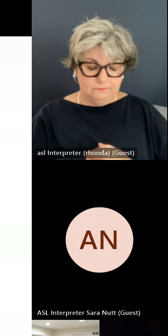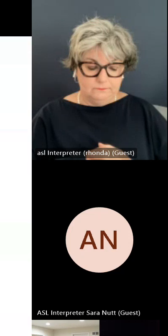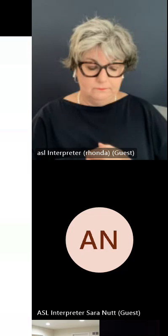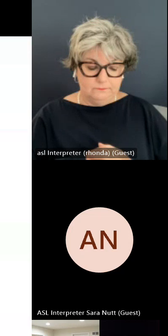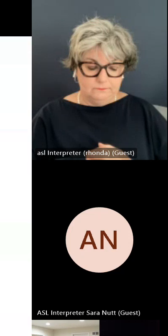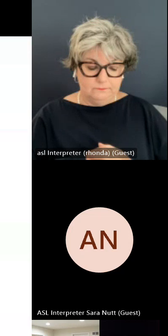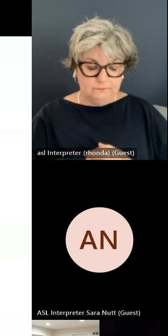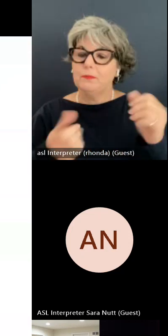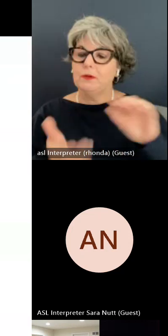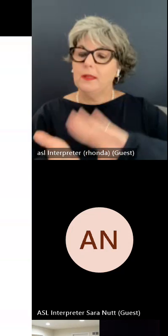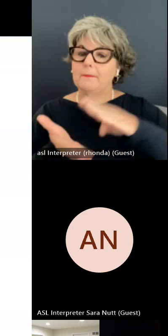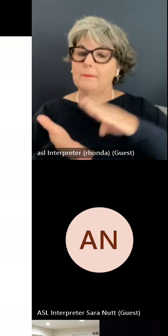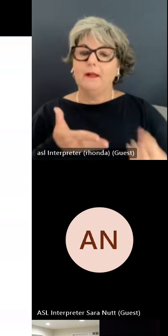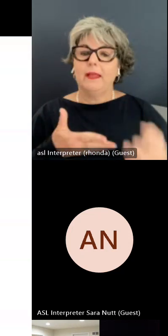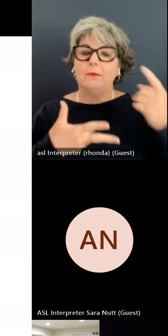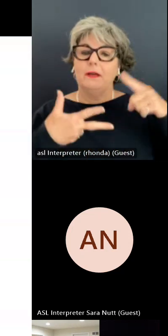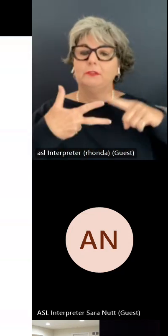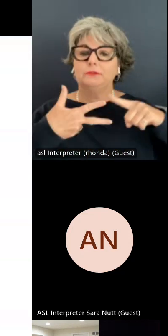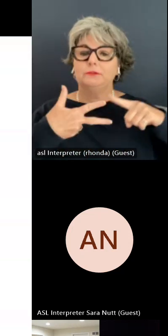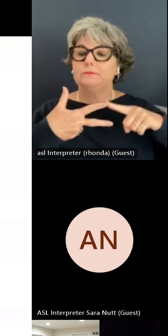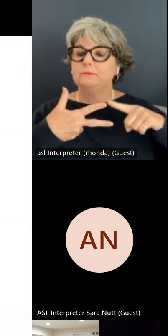amount?